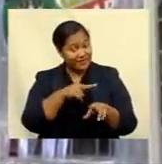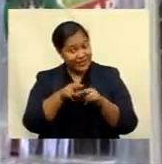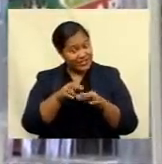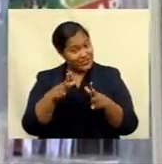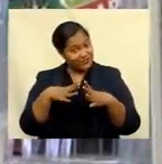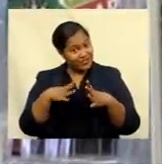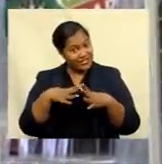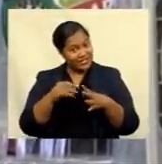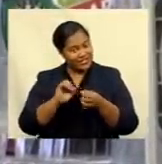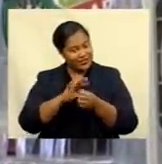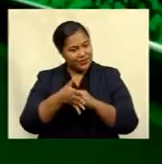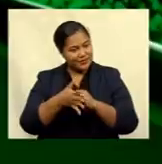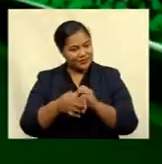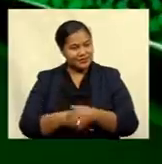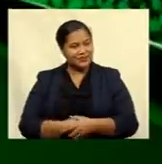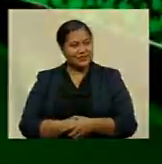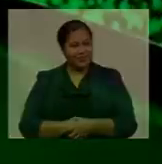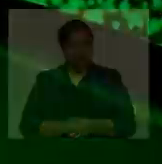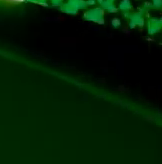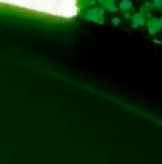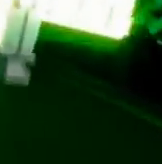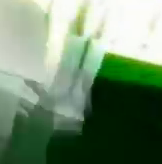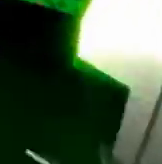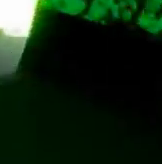free of the coronavirus.